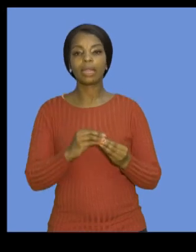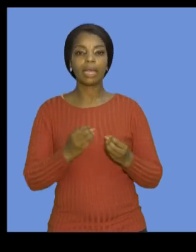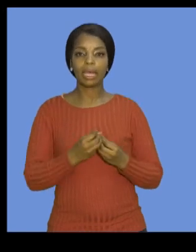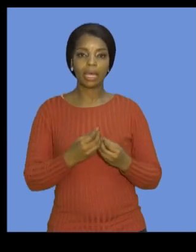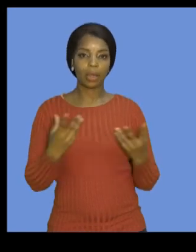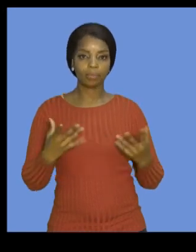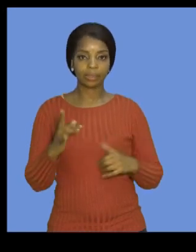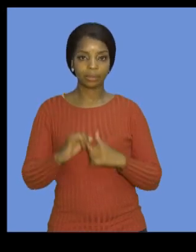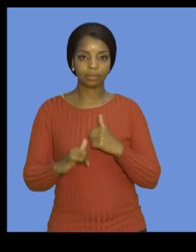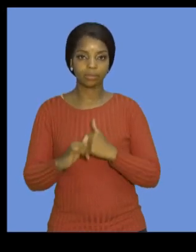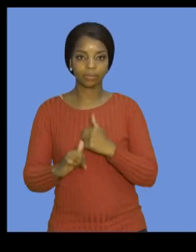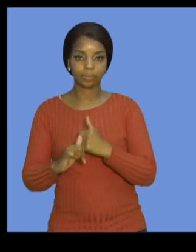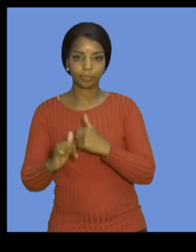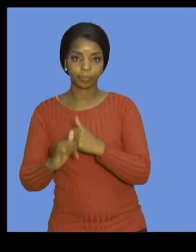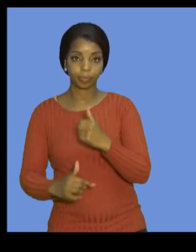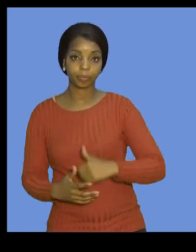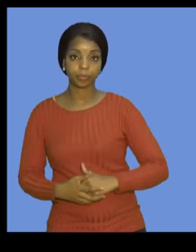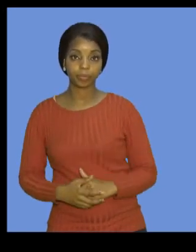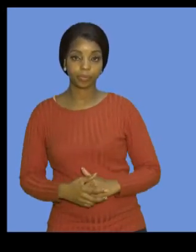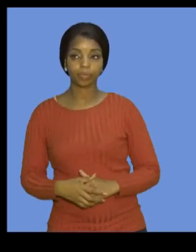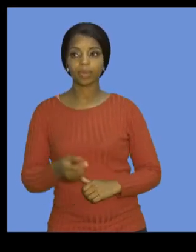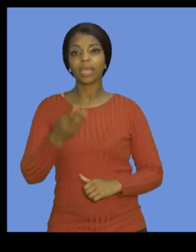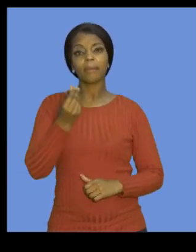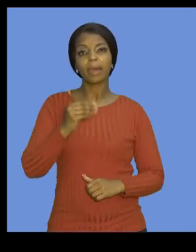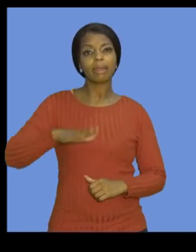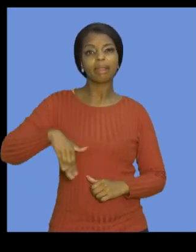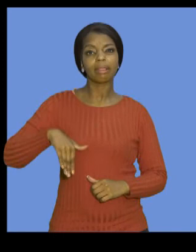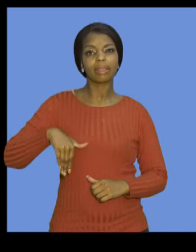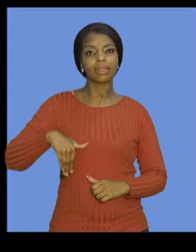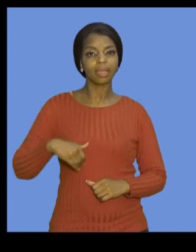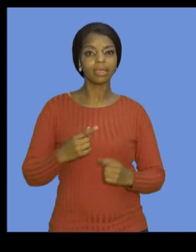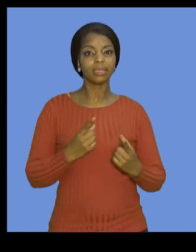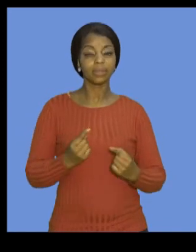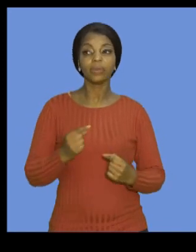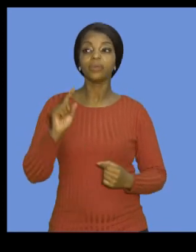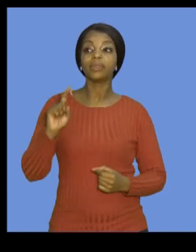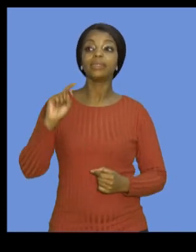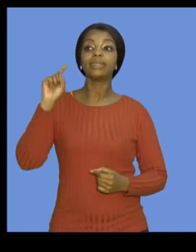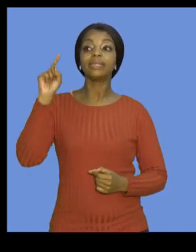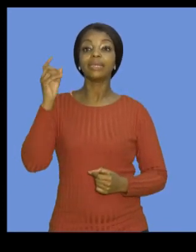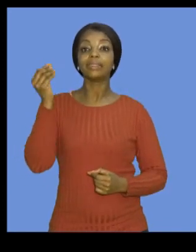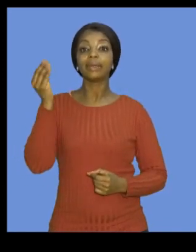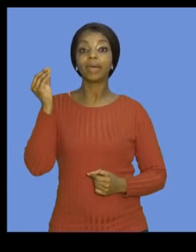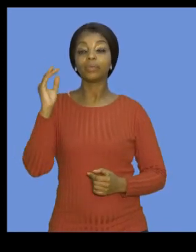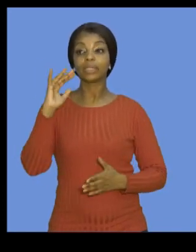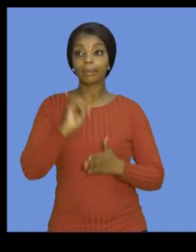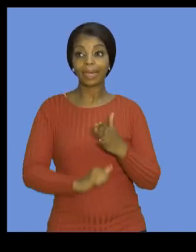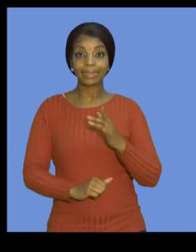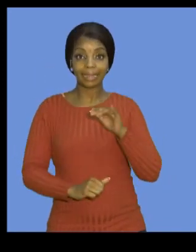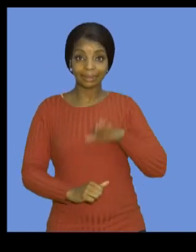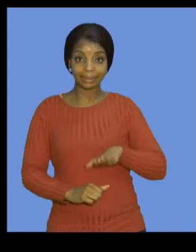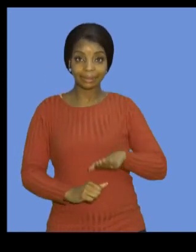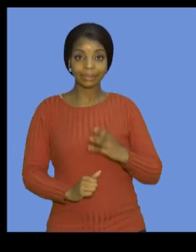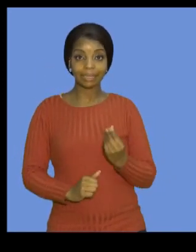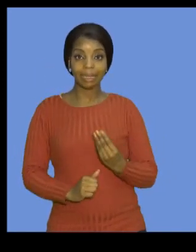total amount of installments. Outstanding balance will be this minus that. And then you will then